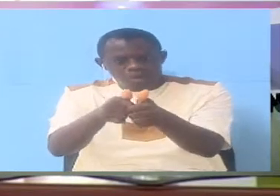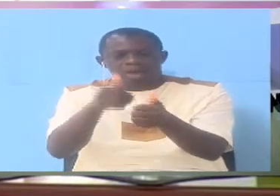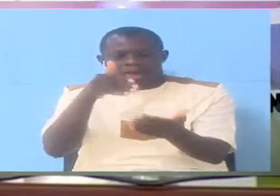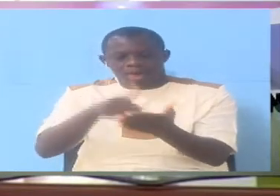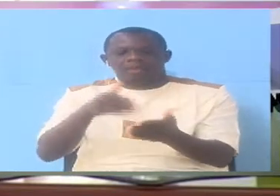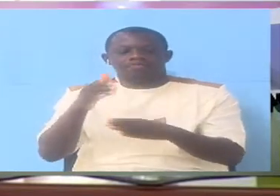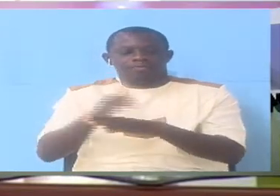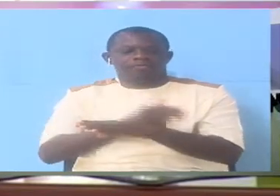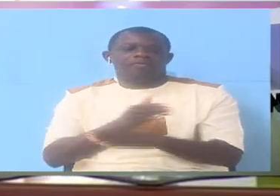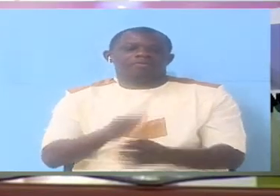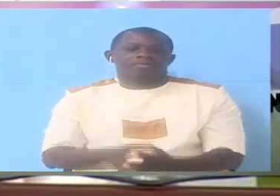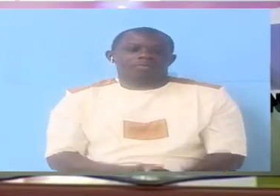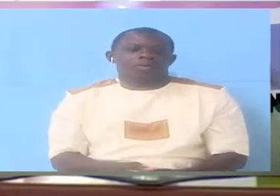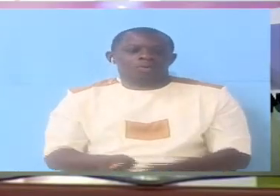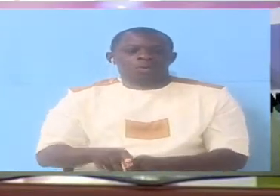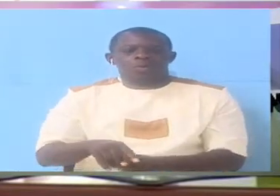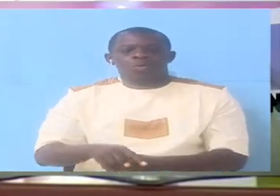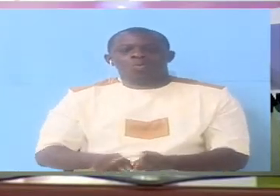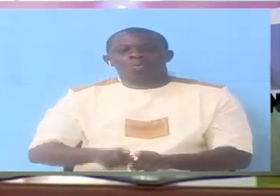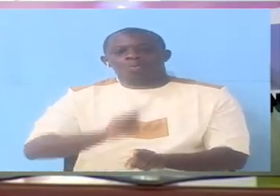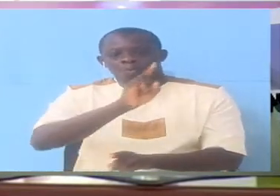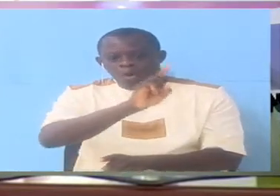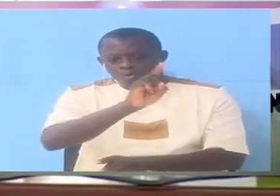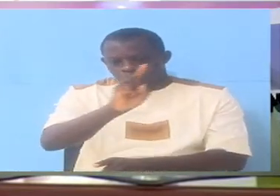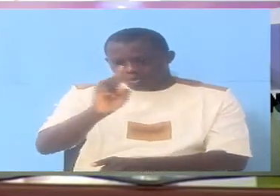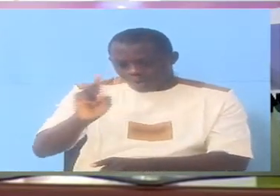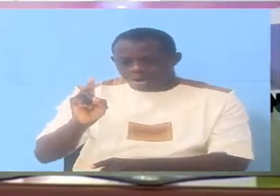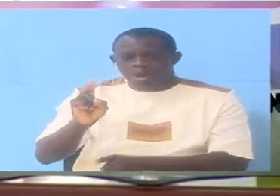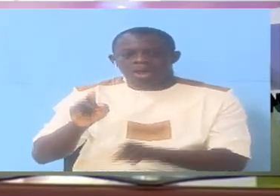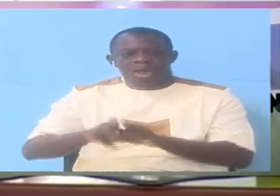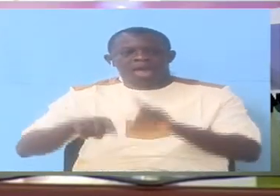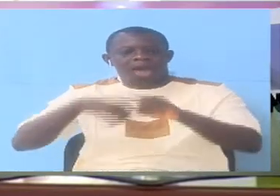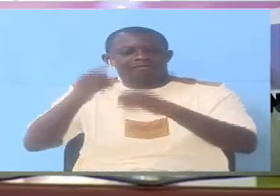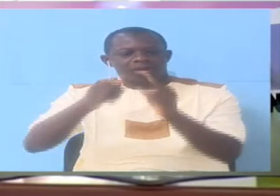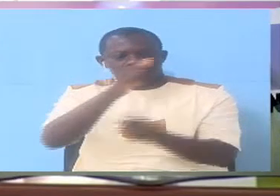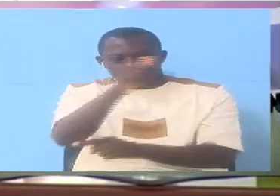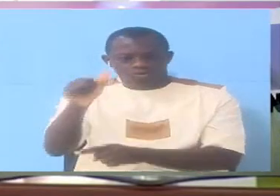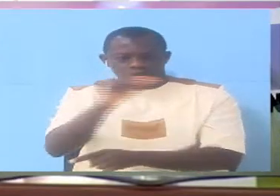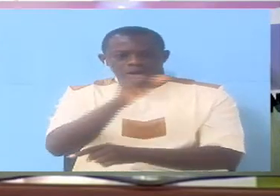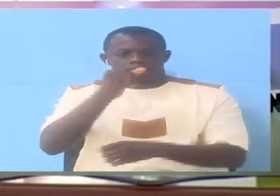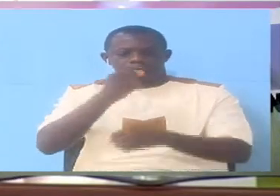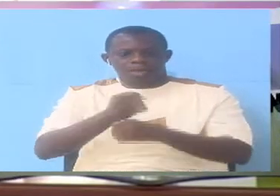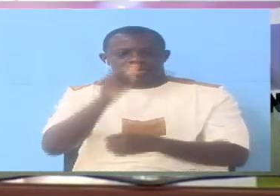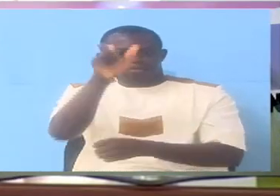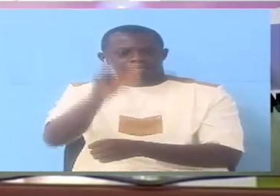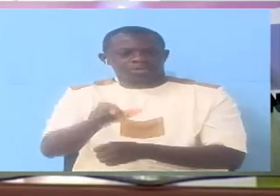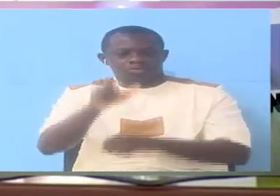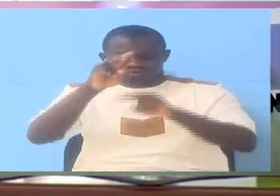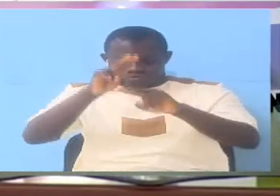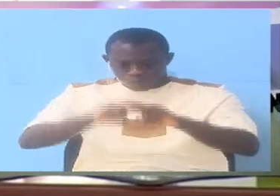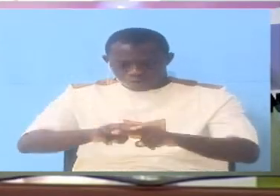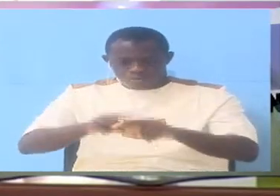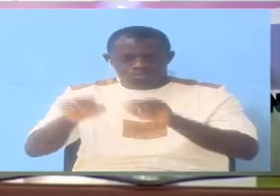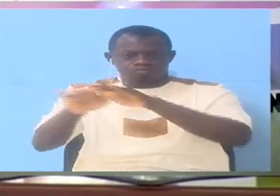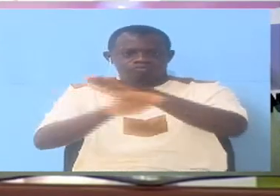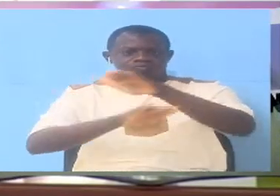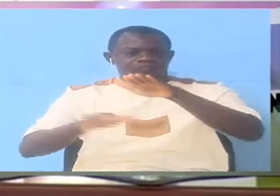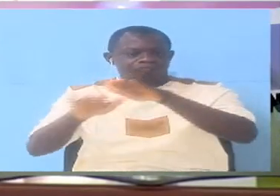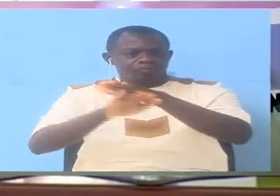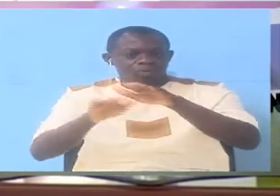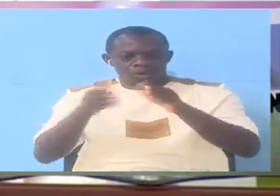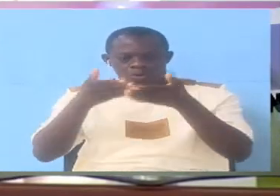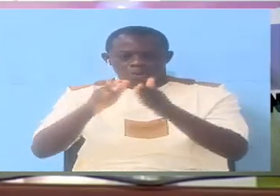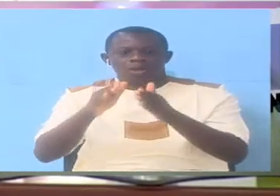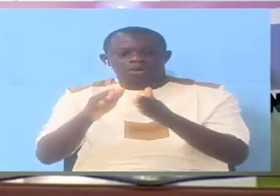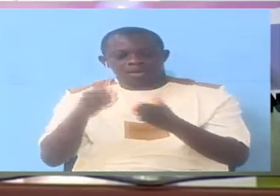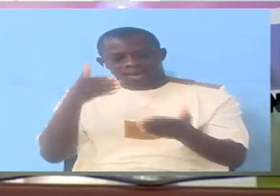ngi gànnaayu woon. One after the other and made to sit down on the floor in that order. ñi jiital leen benn nag di dal di leen taaj